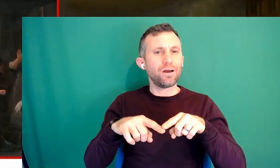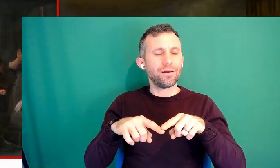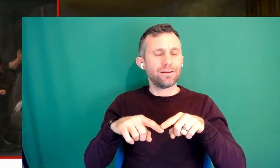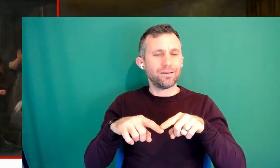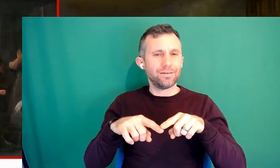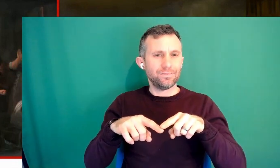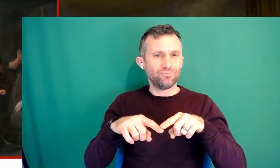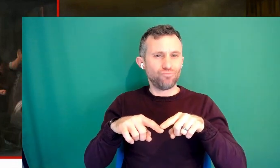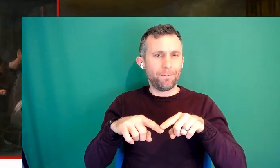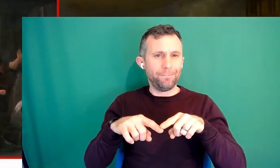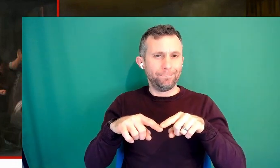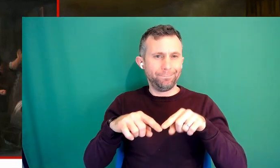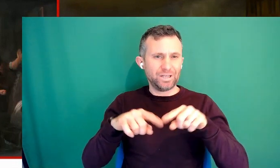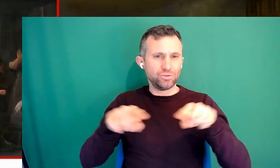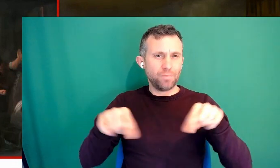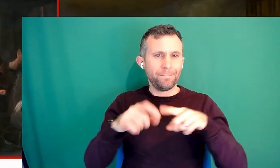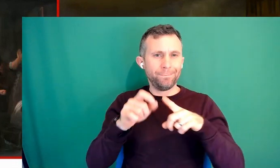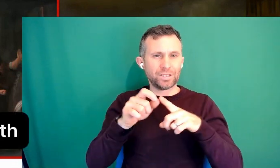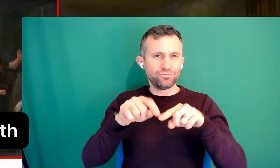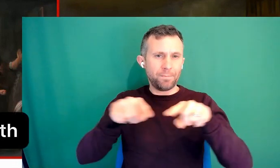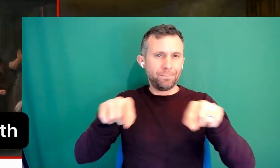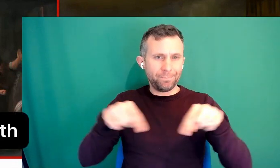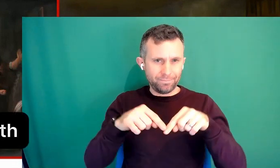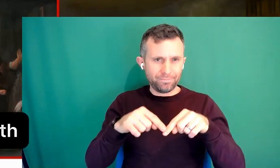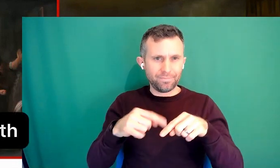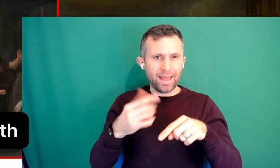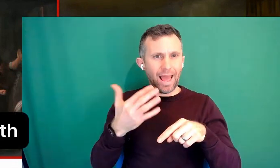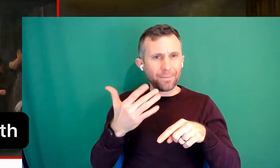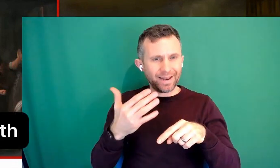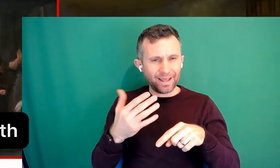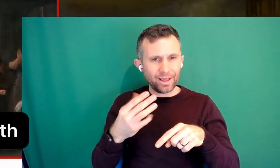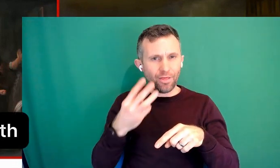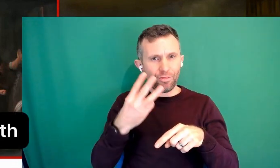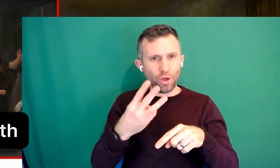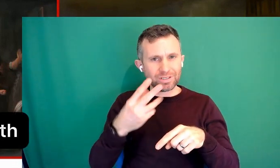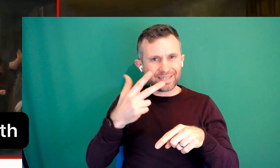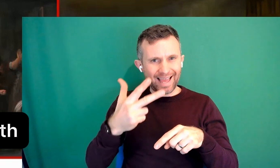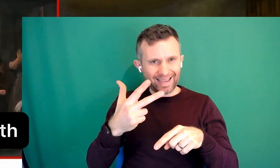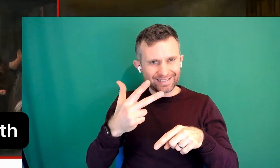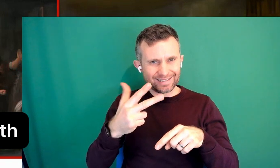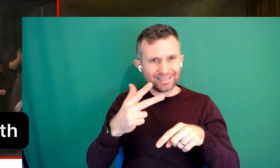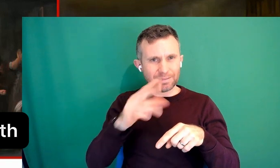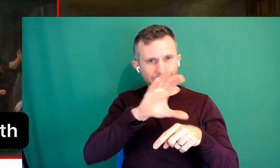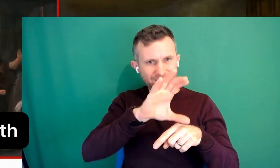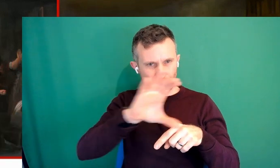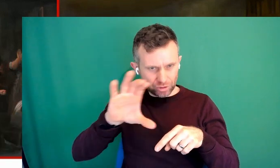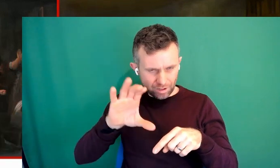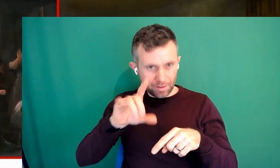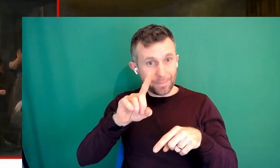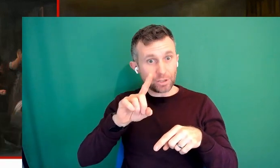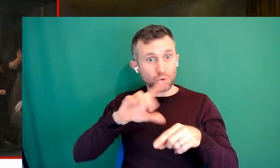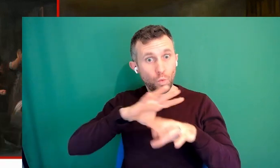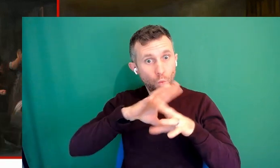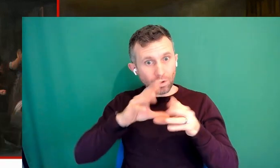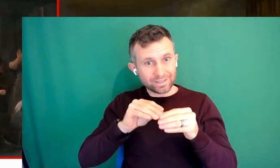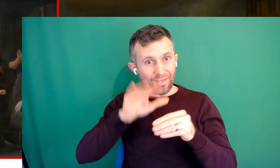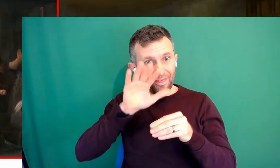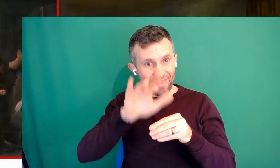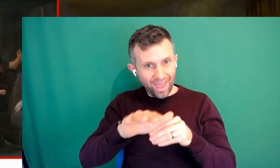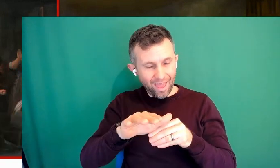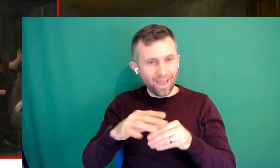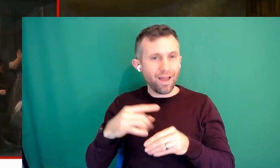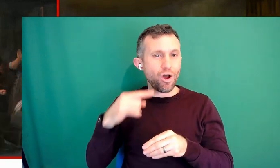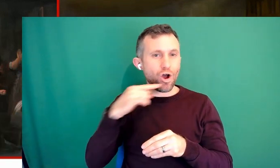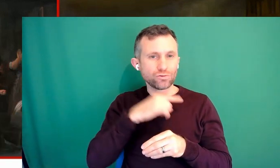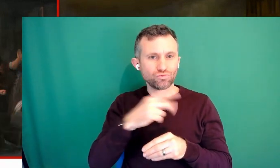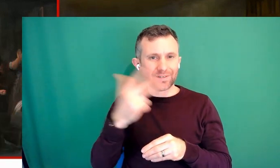image, you see Tom, a young man, who discovers, upon his father's death, a vast